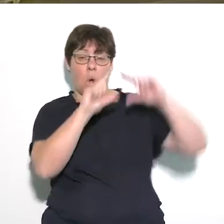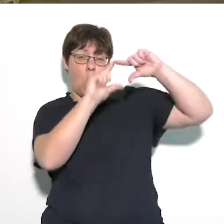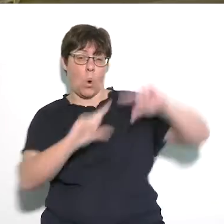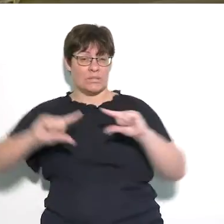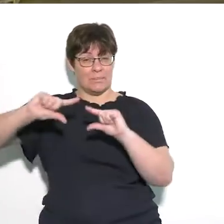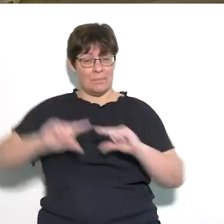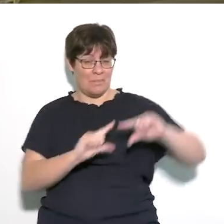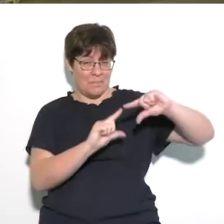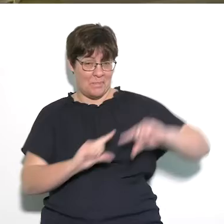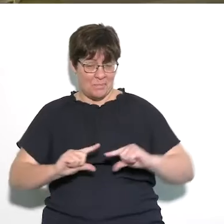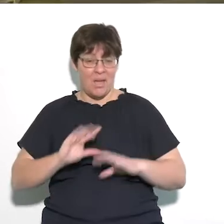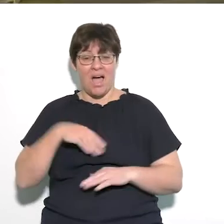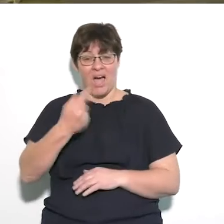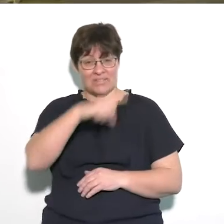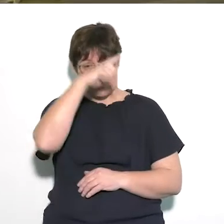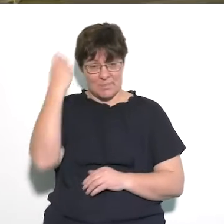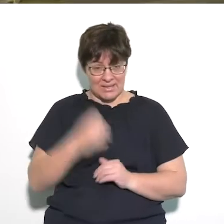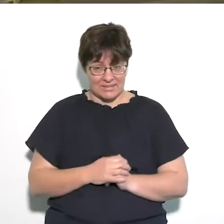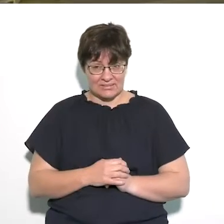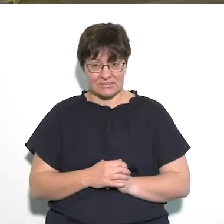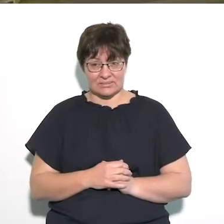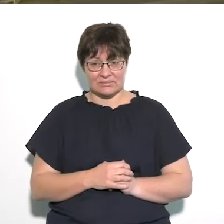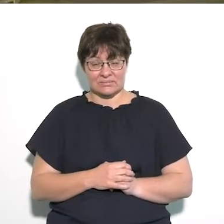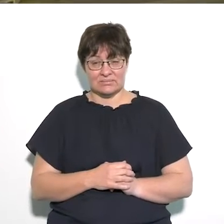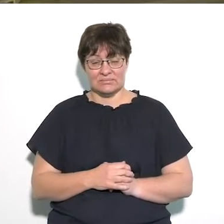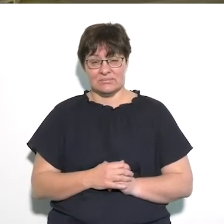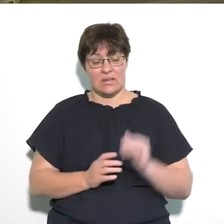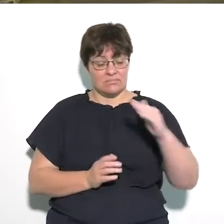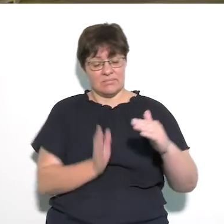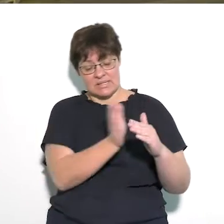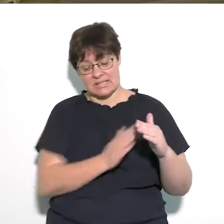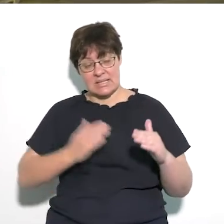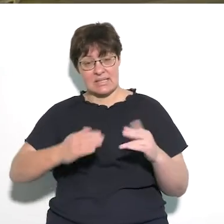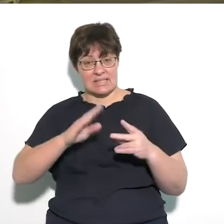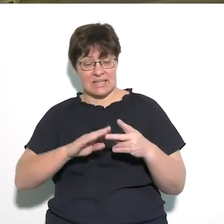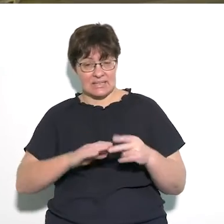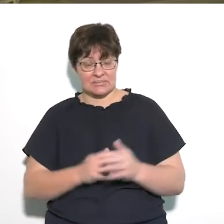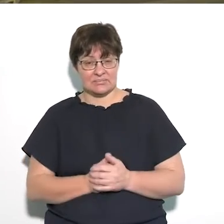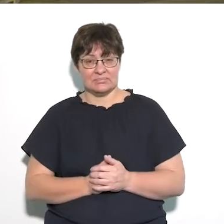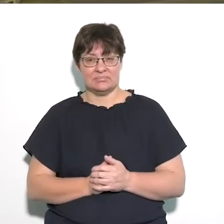autumn, comes after summer. In the second quarter,